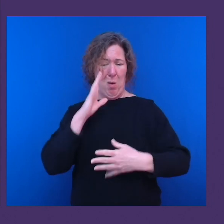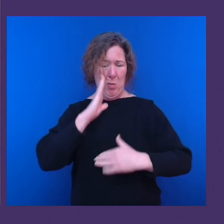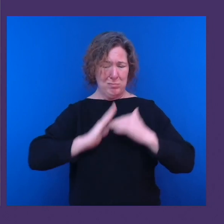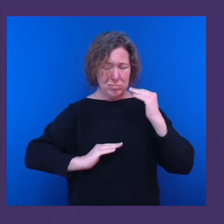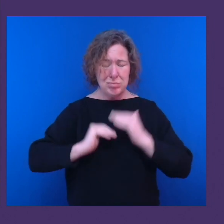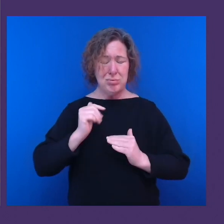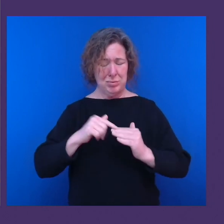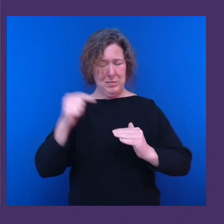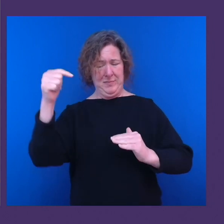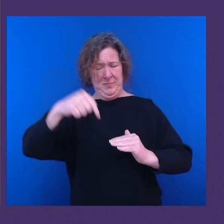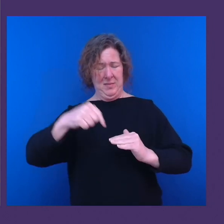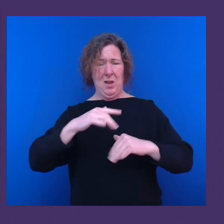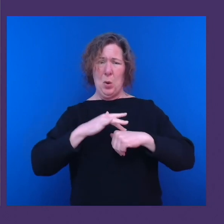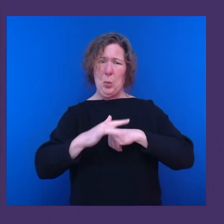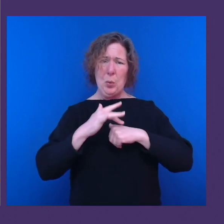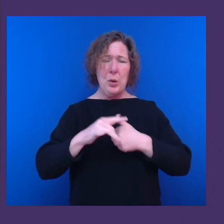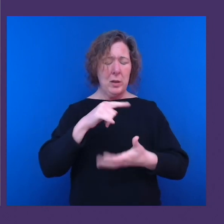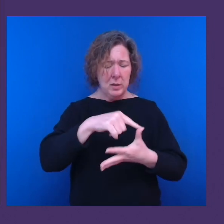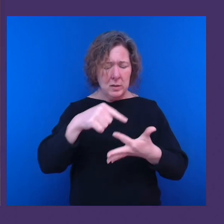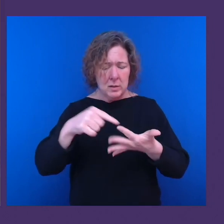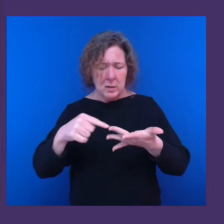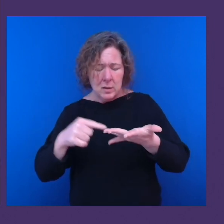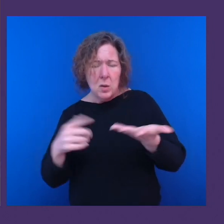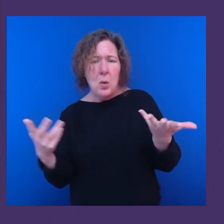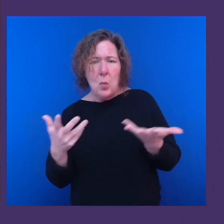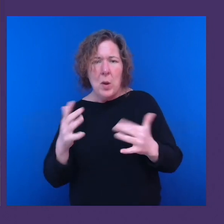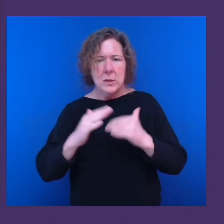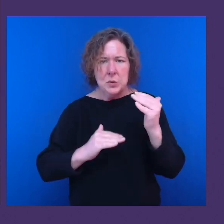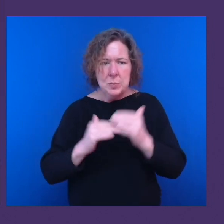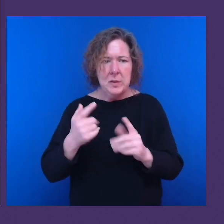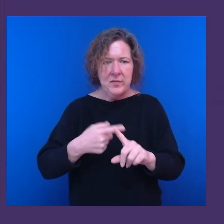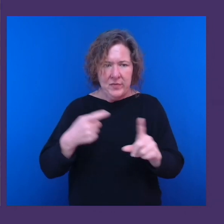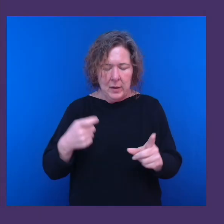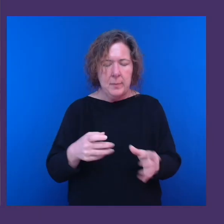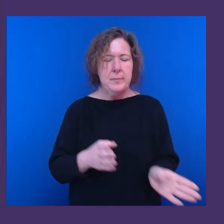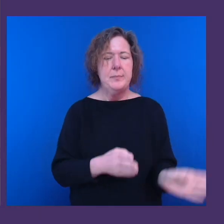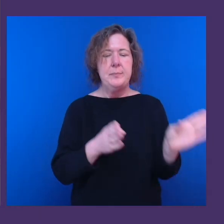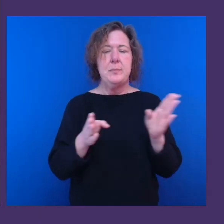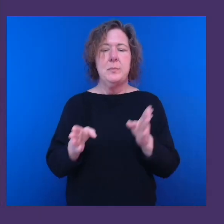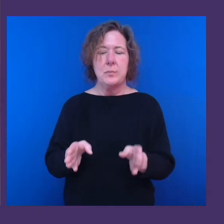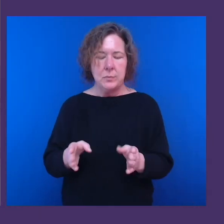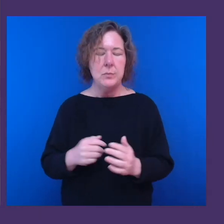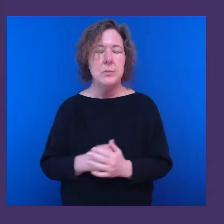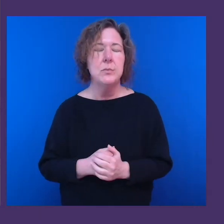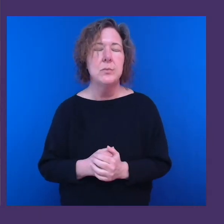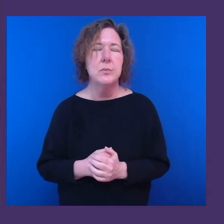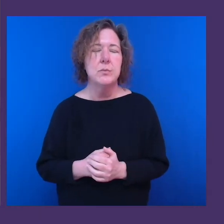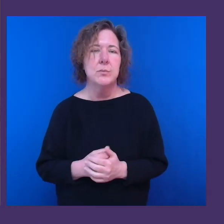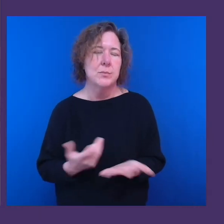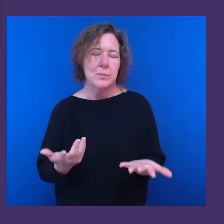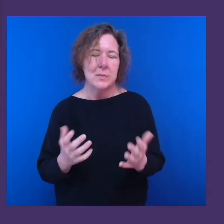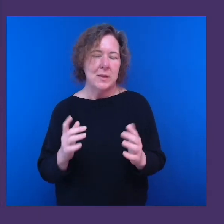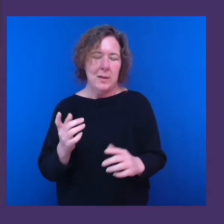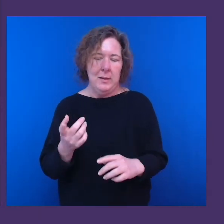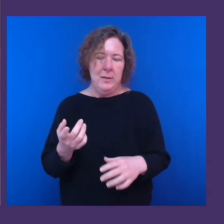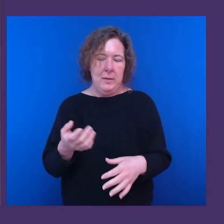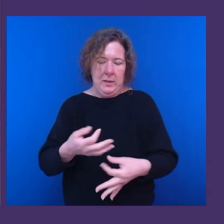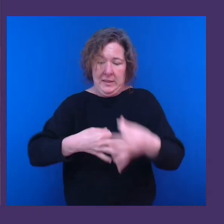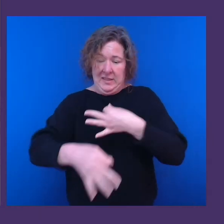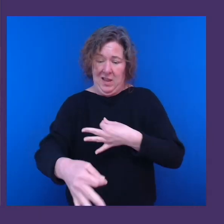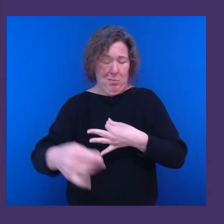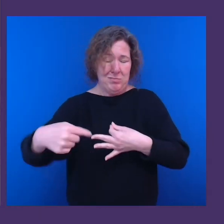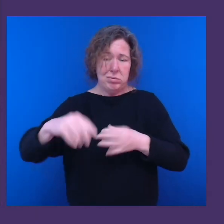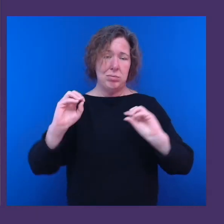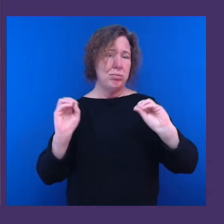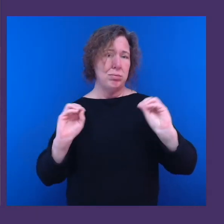on in the components you're building from. There's also this, there's no substitute. We talked about earlier having people